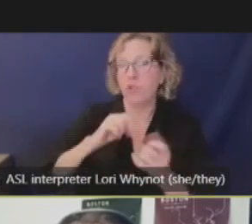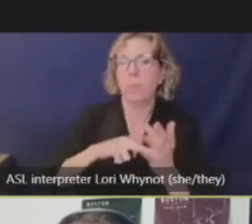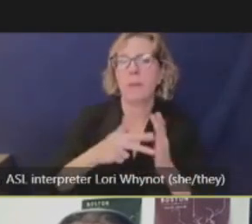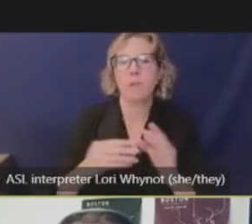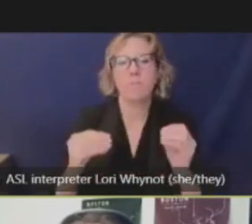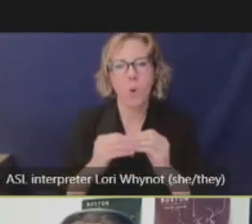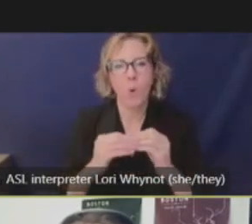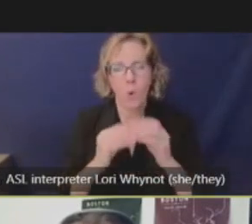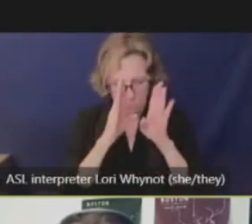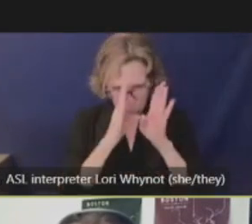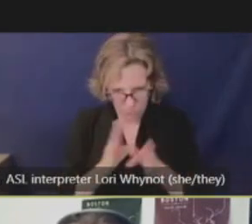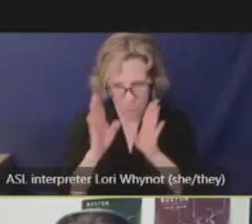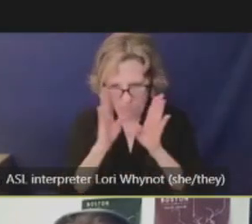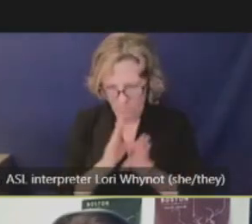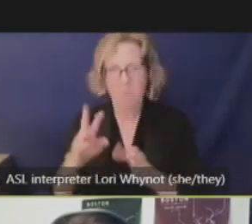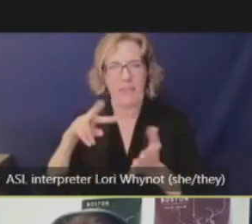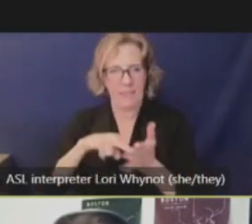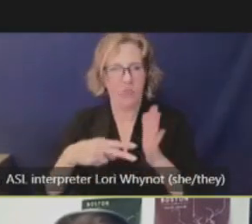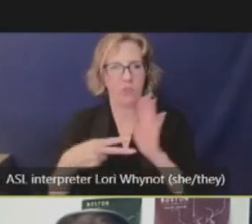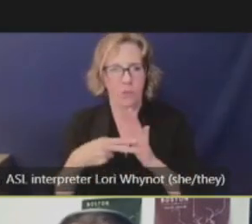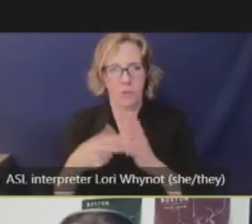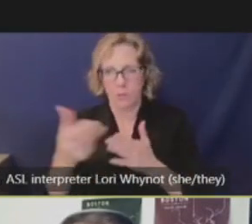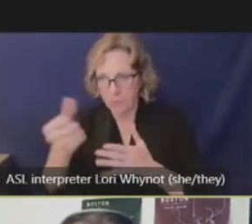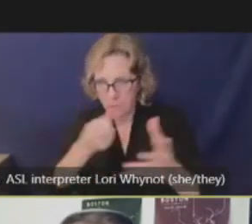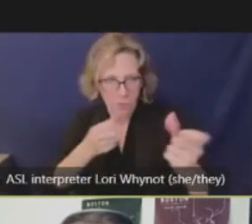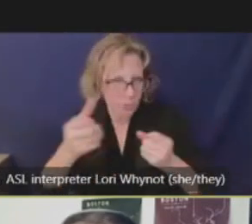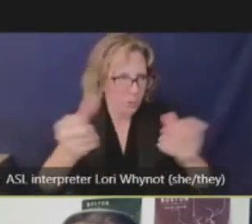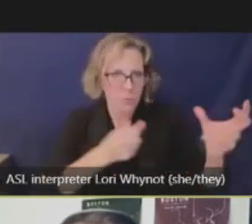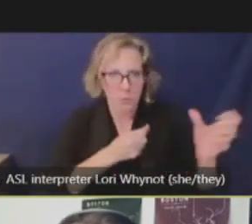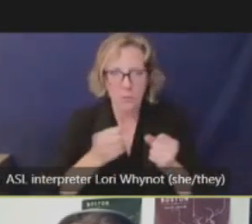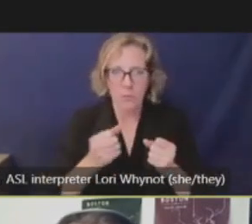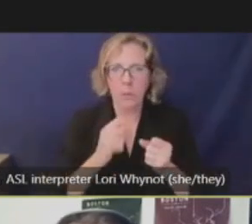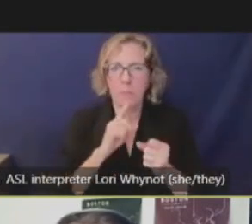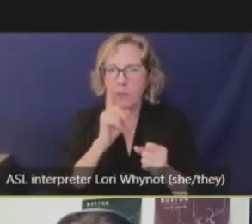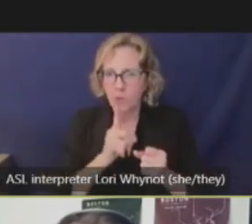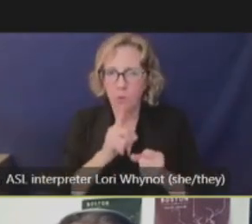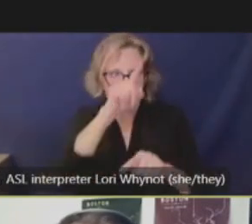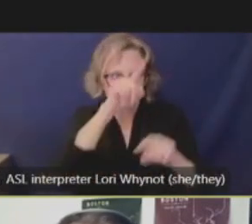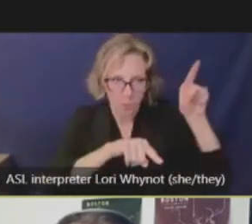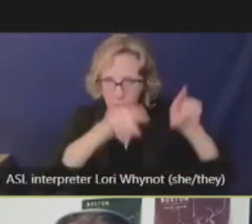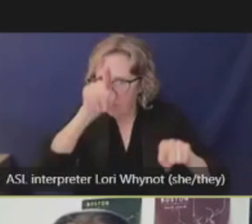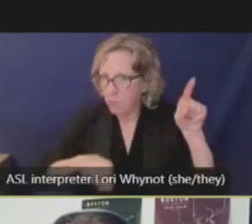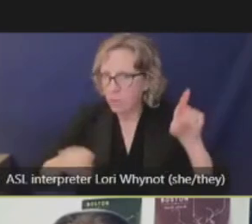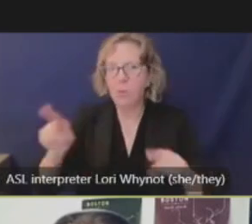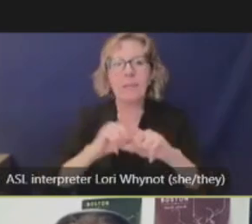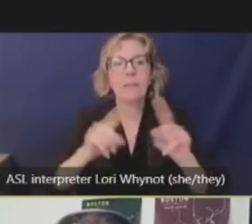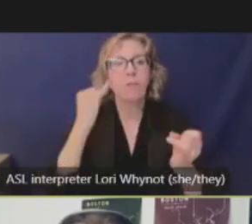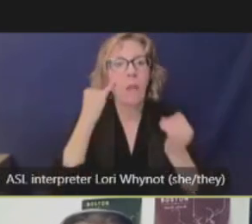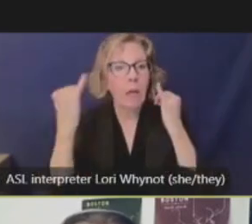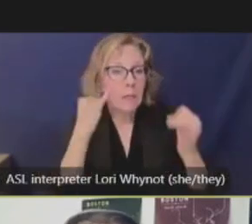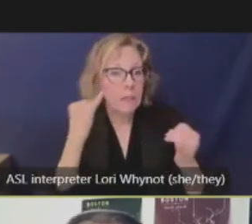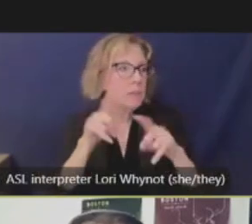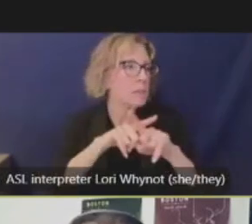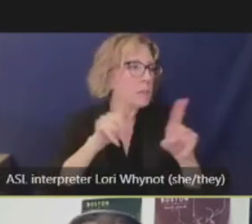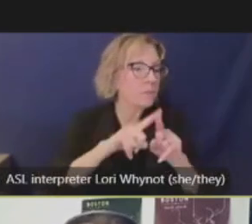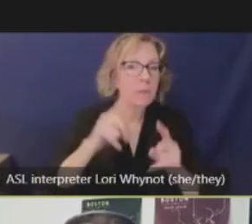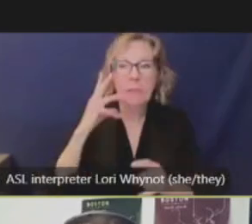so that we can better represent the diversity and many different ideas and experiences across Boston.